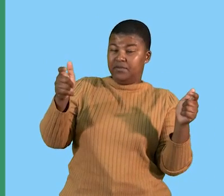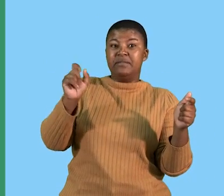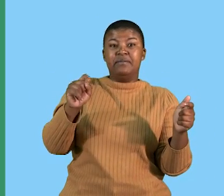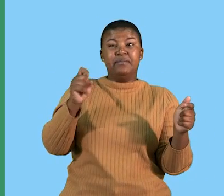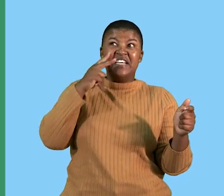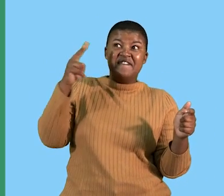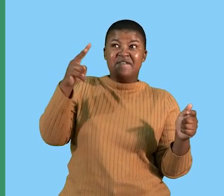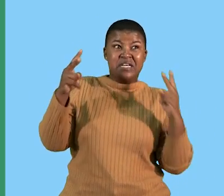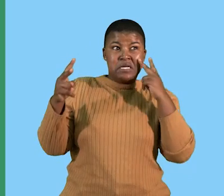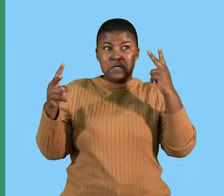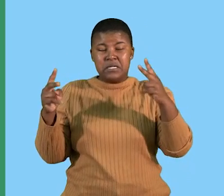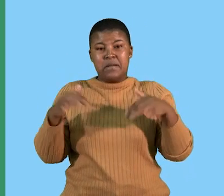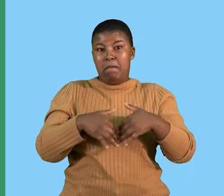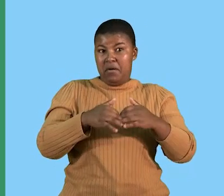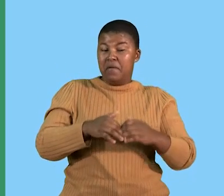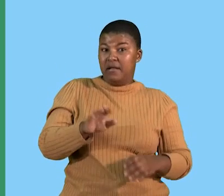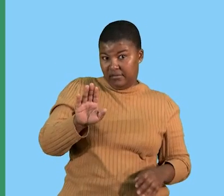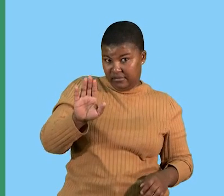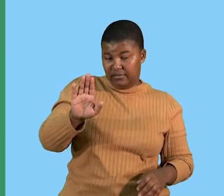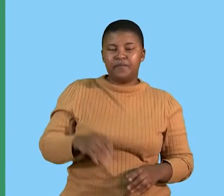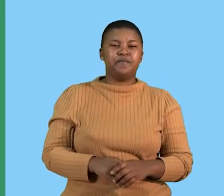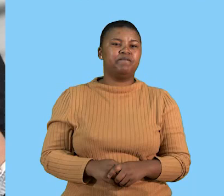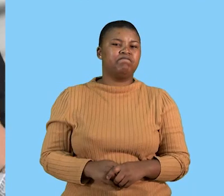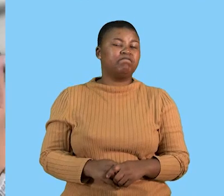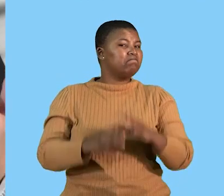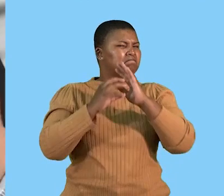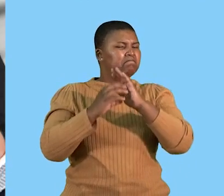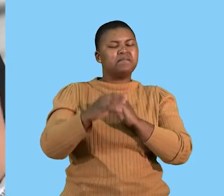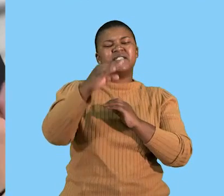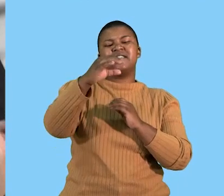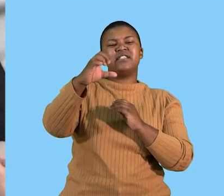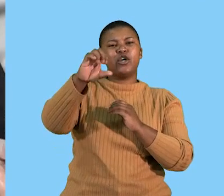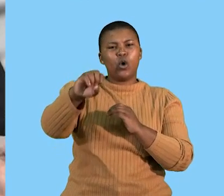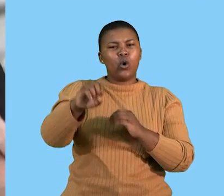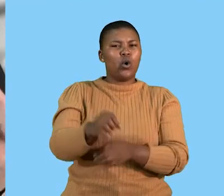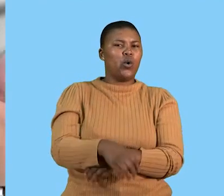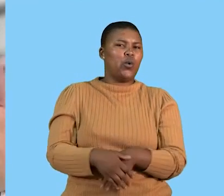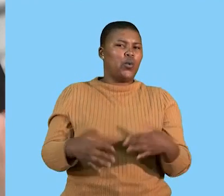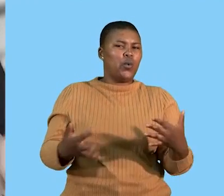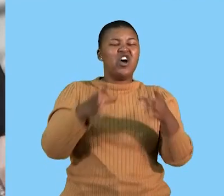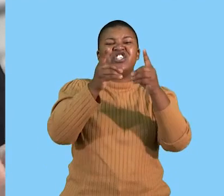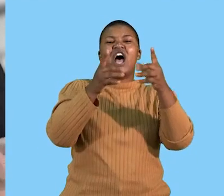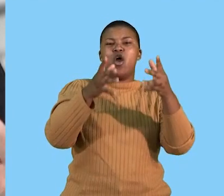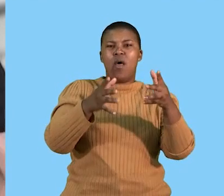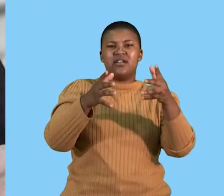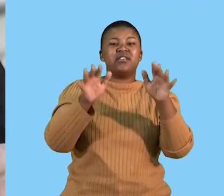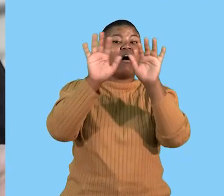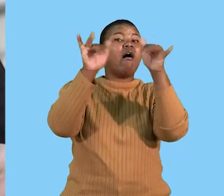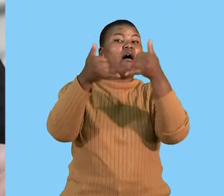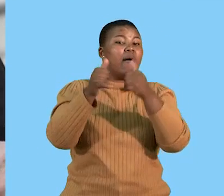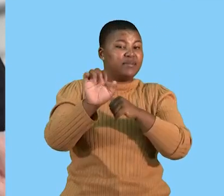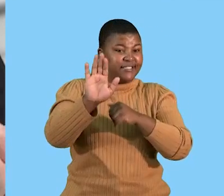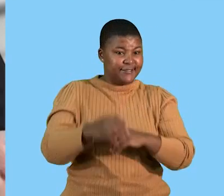decisions, that will set the vision for the business. Usually it's someone like your CEO or the directors of a